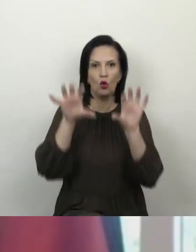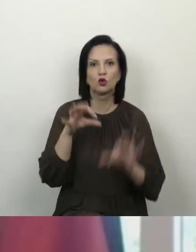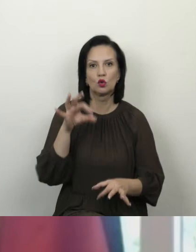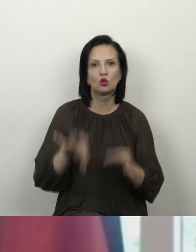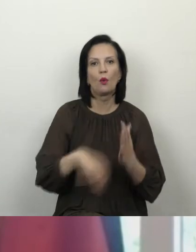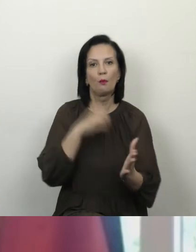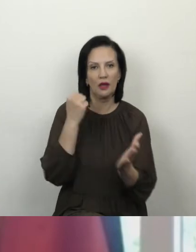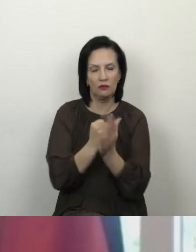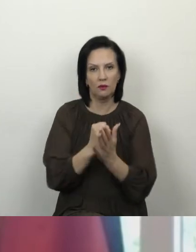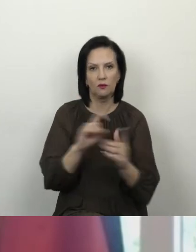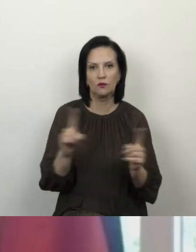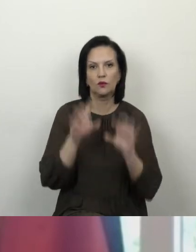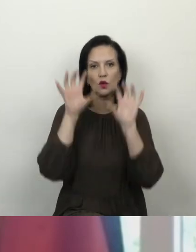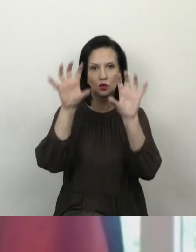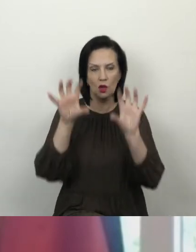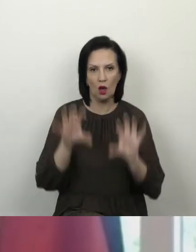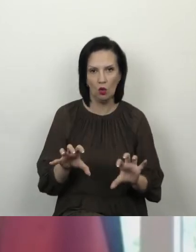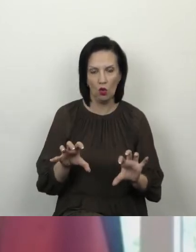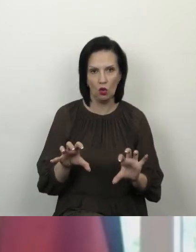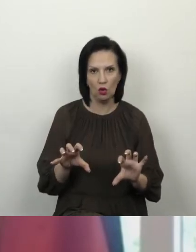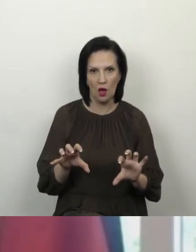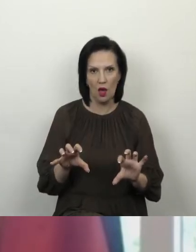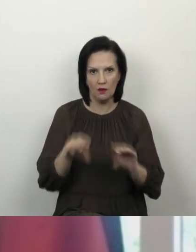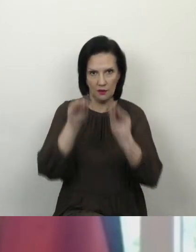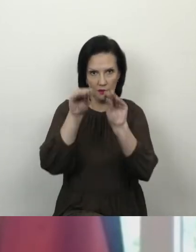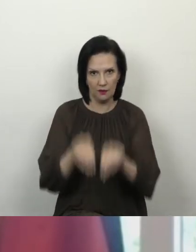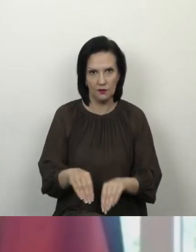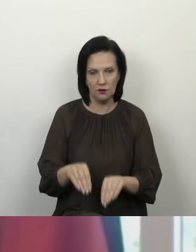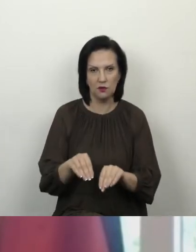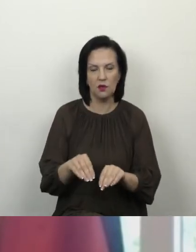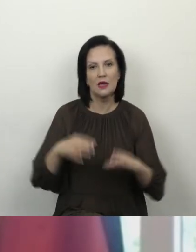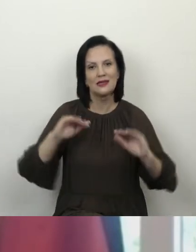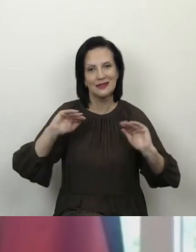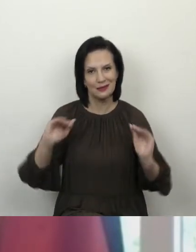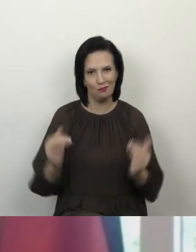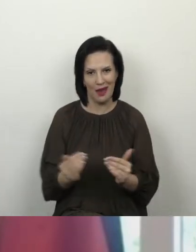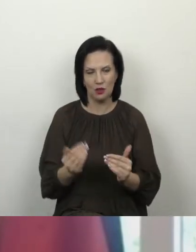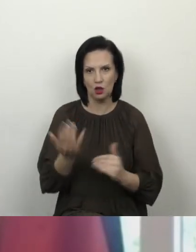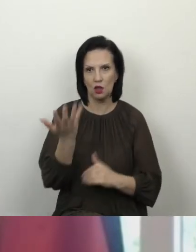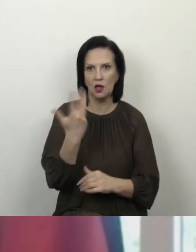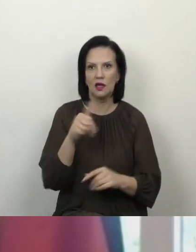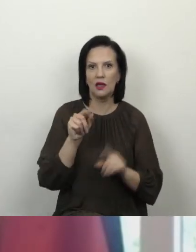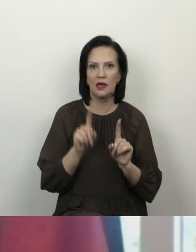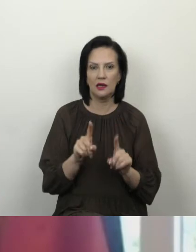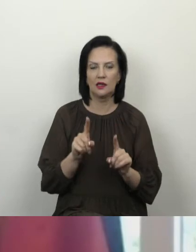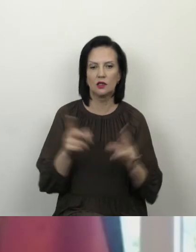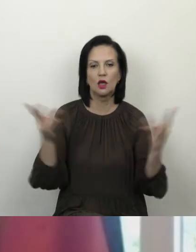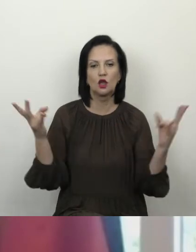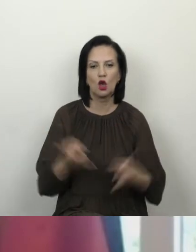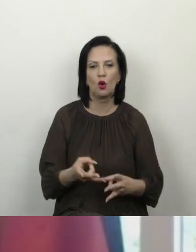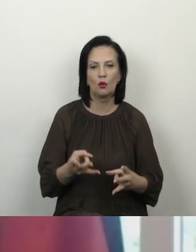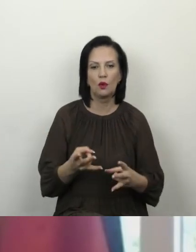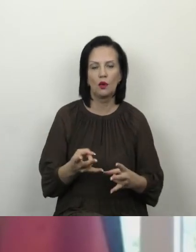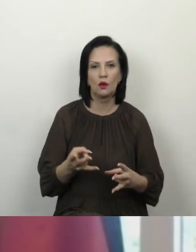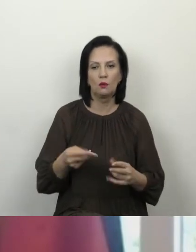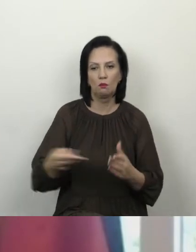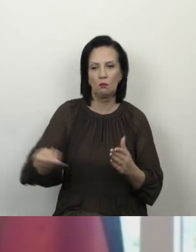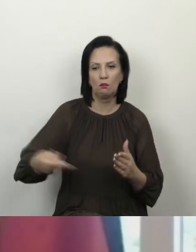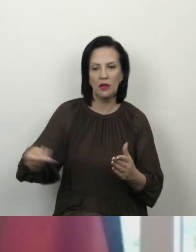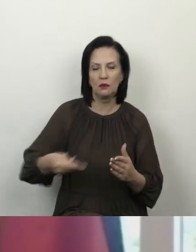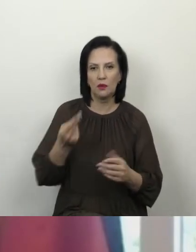had sufficiently reduced the number of supporting signatures for nominations